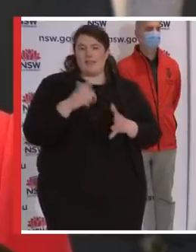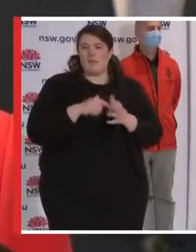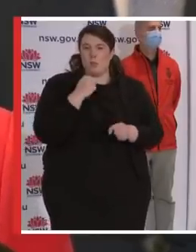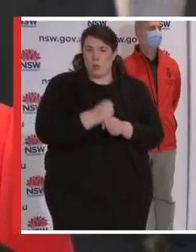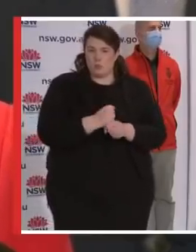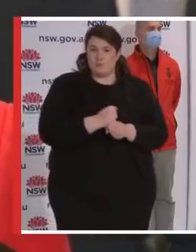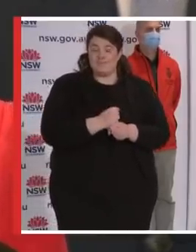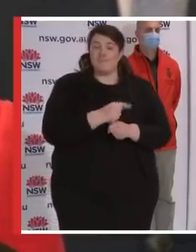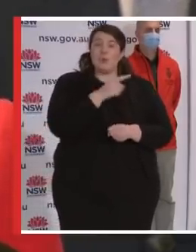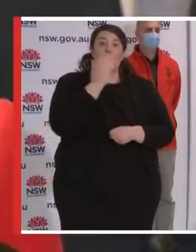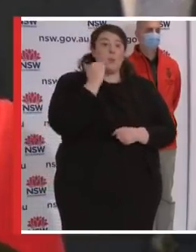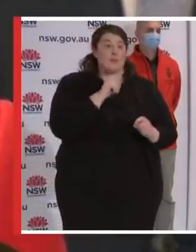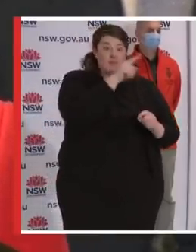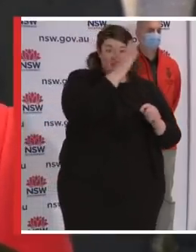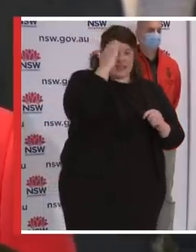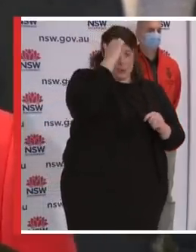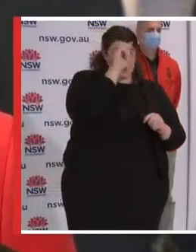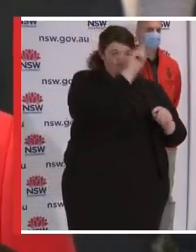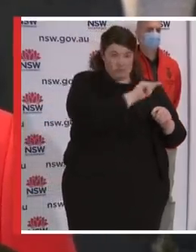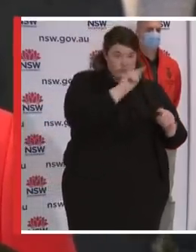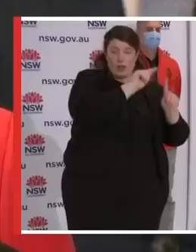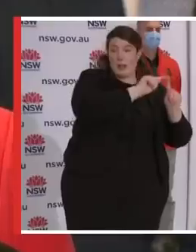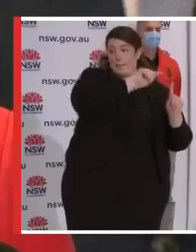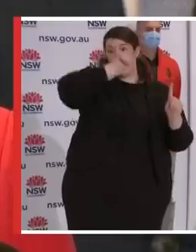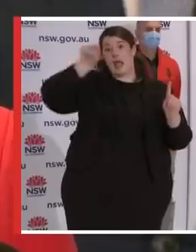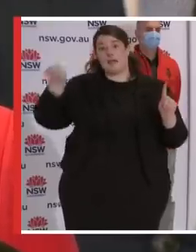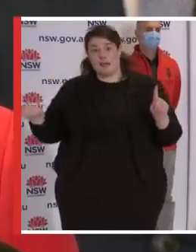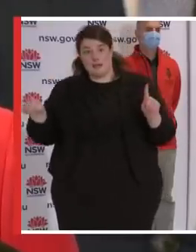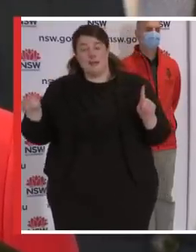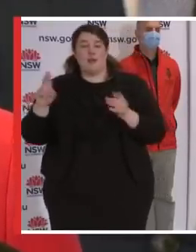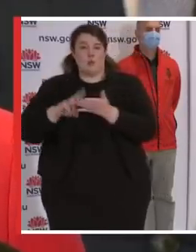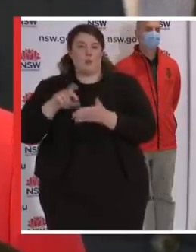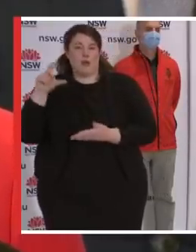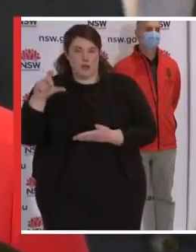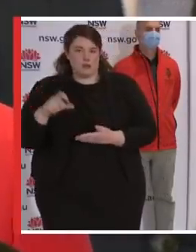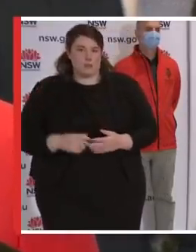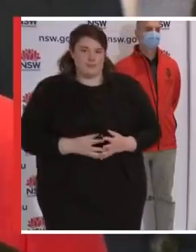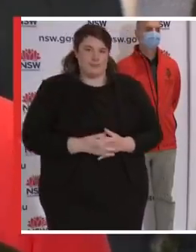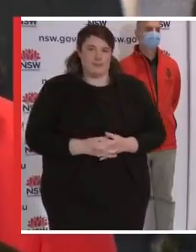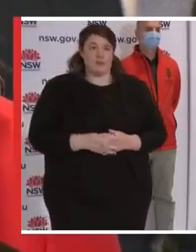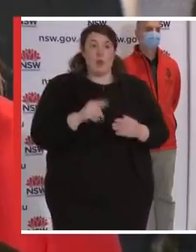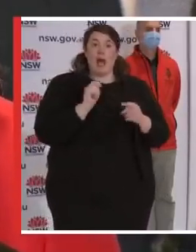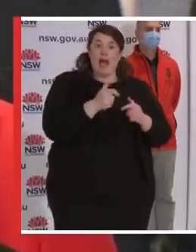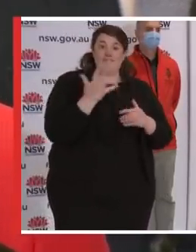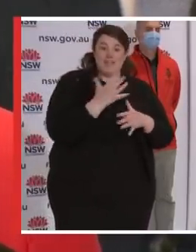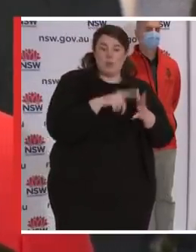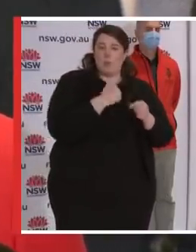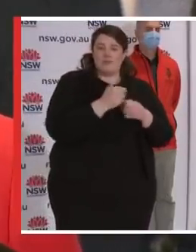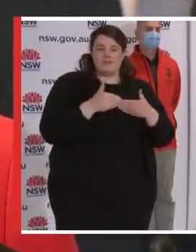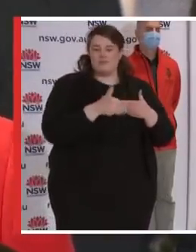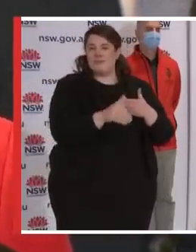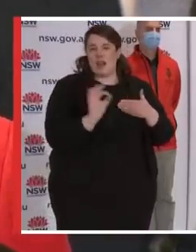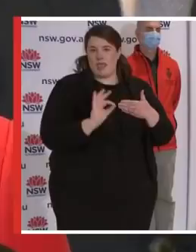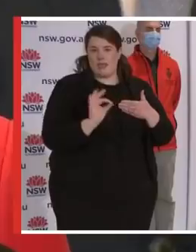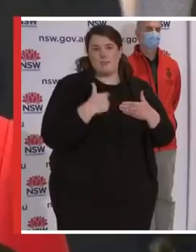5th of August, and hence why there are no additional exposure venues from that time. The Premier mentioned that